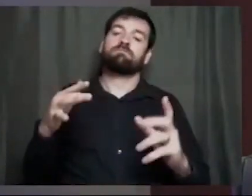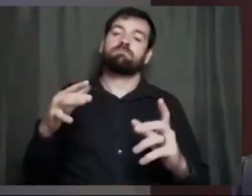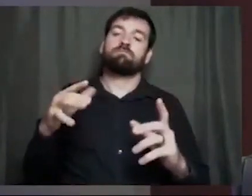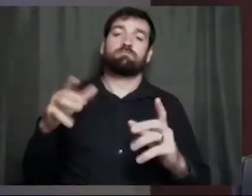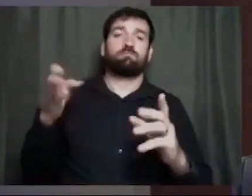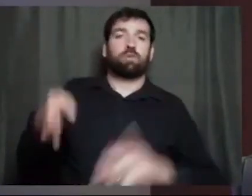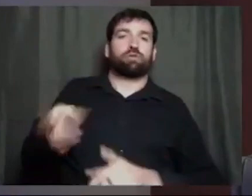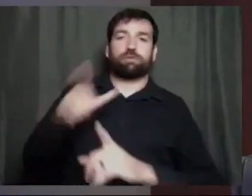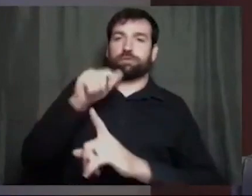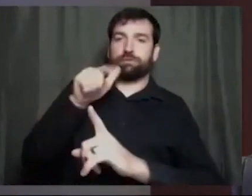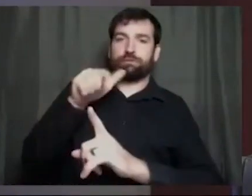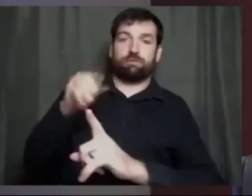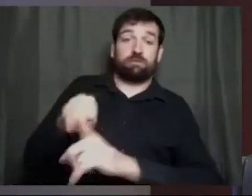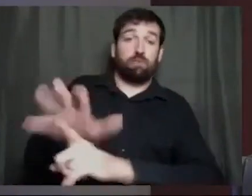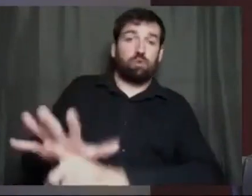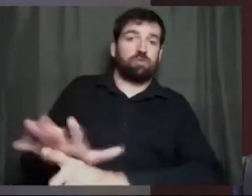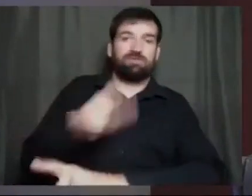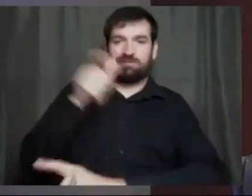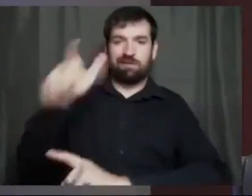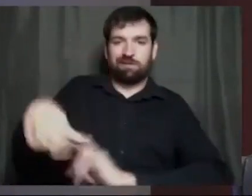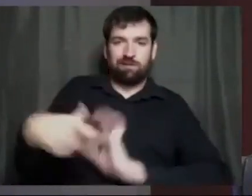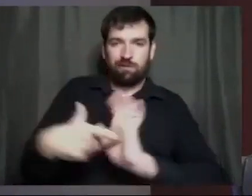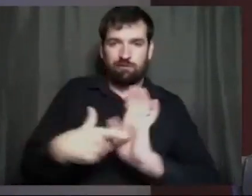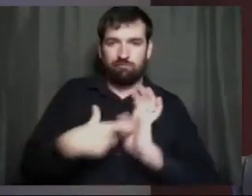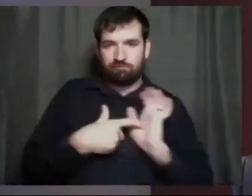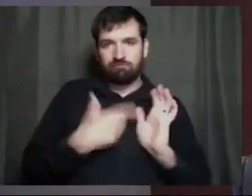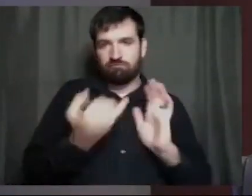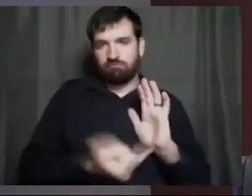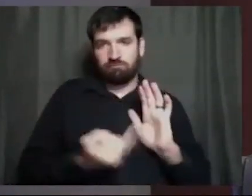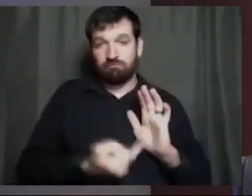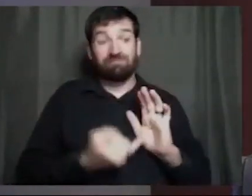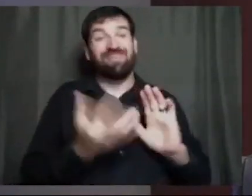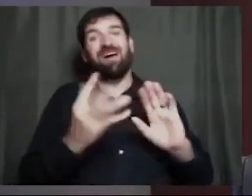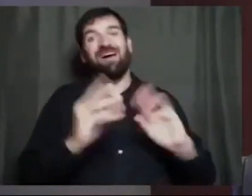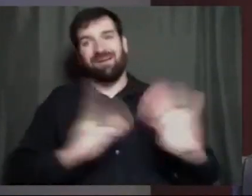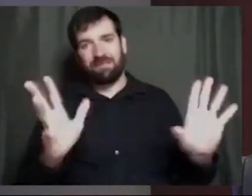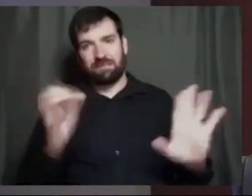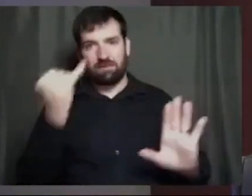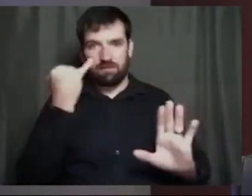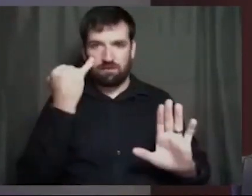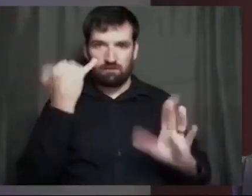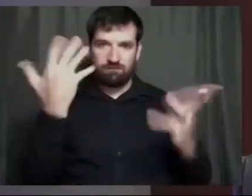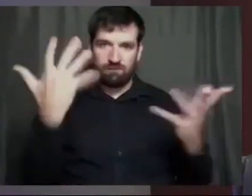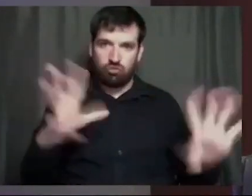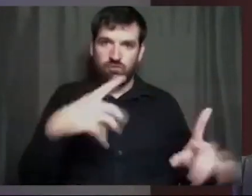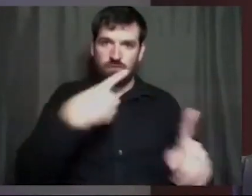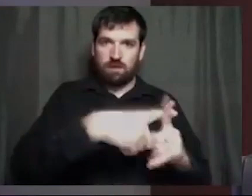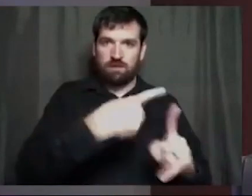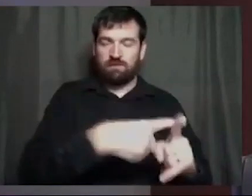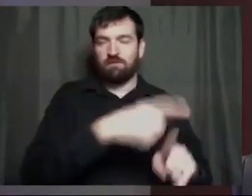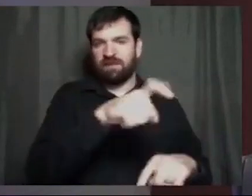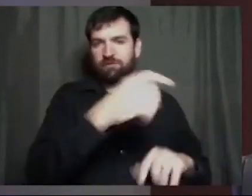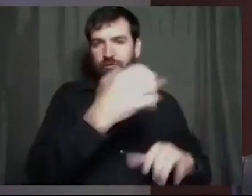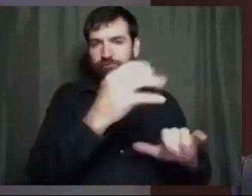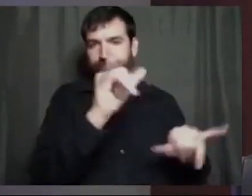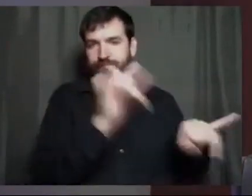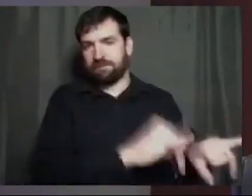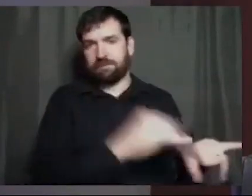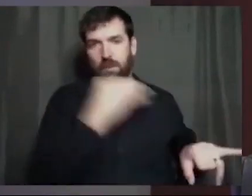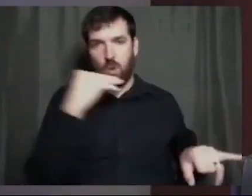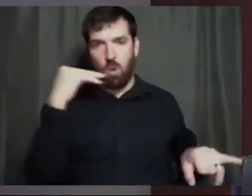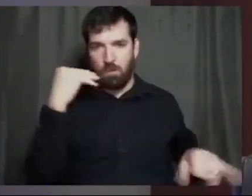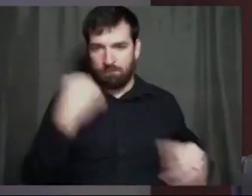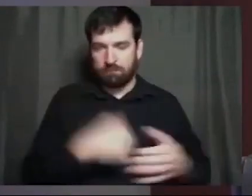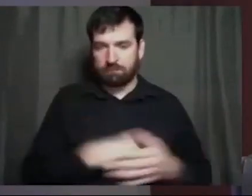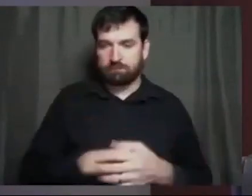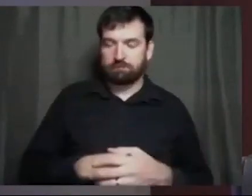to quarantine. Obviously, the person who's positive is home on isolation. But it really depends on your local health department, and so you